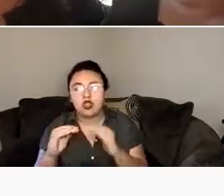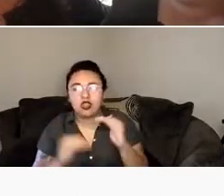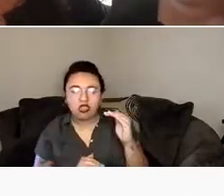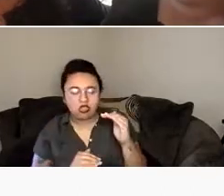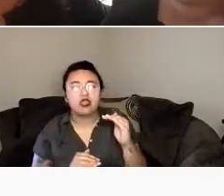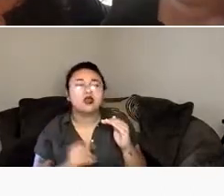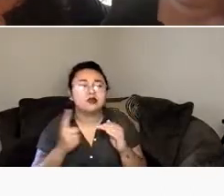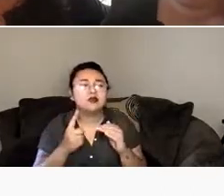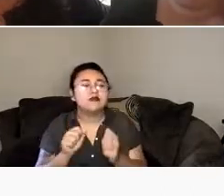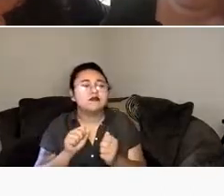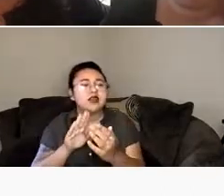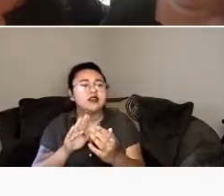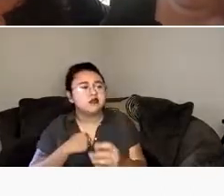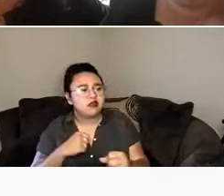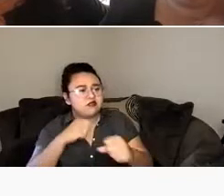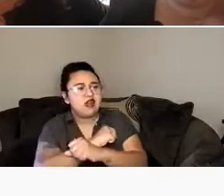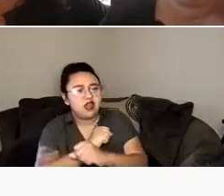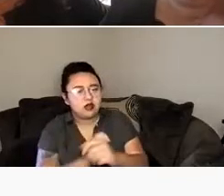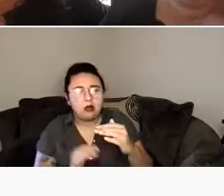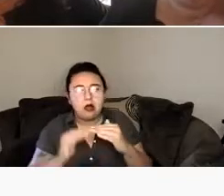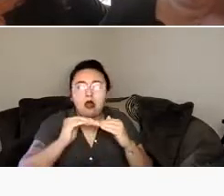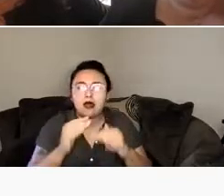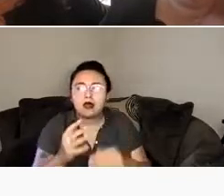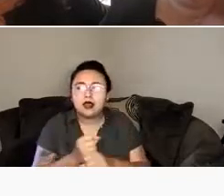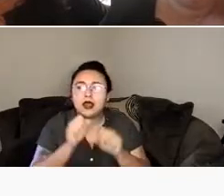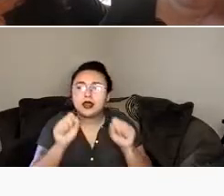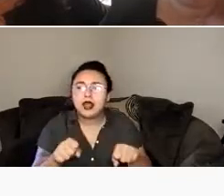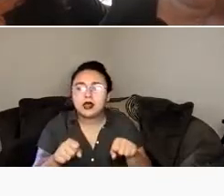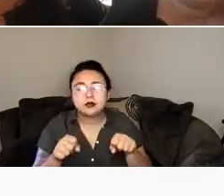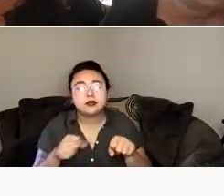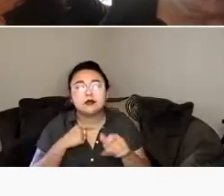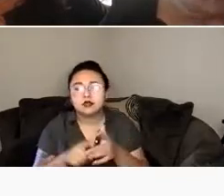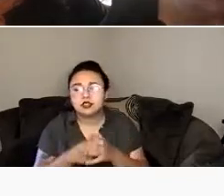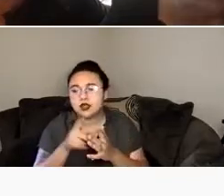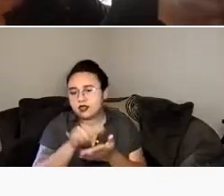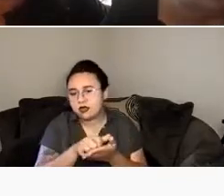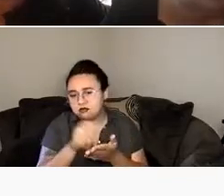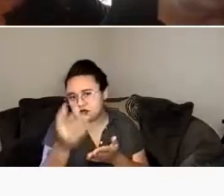and fights. So I just wanted to start there.